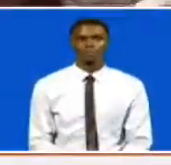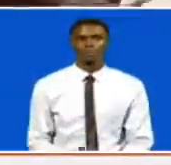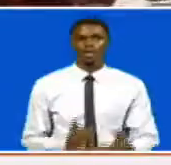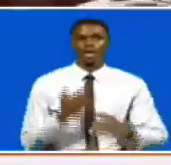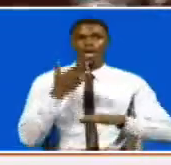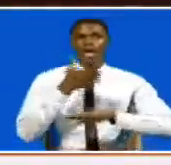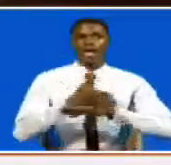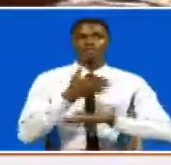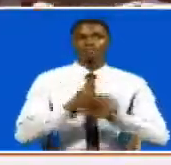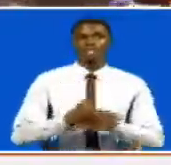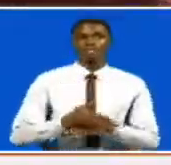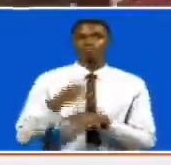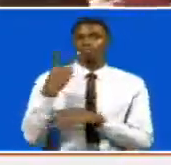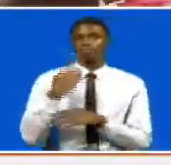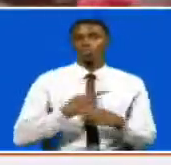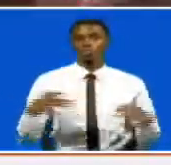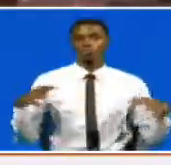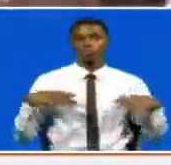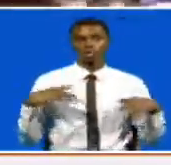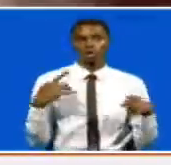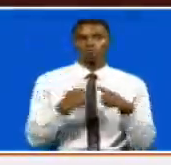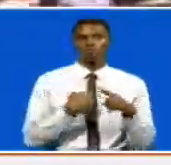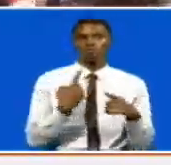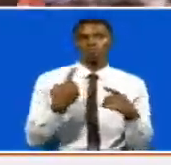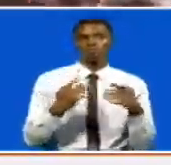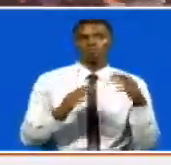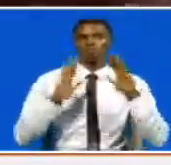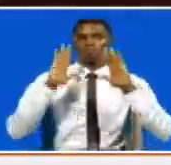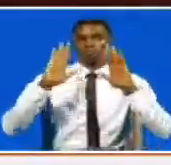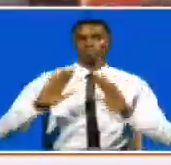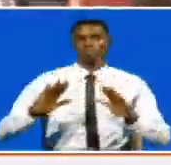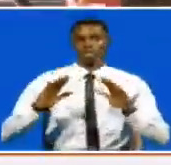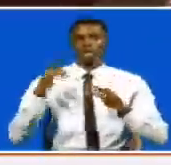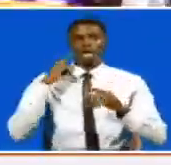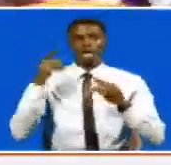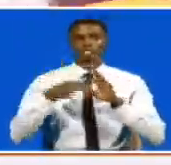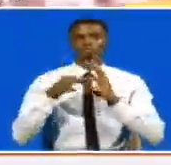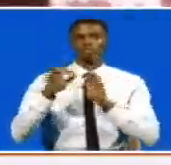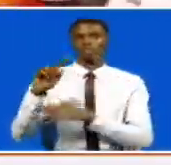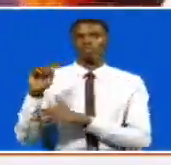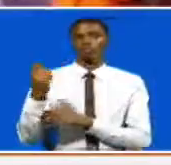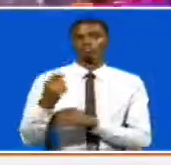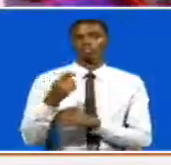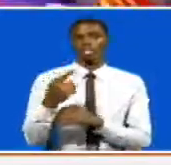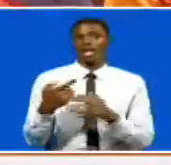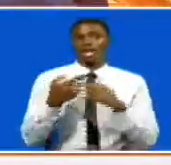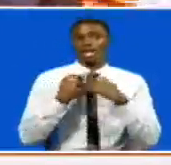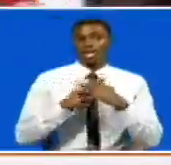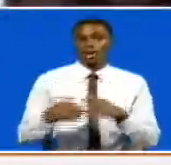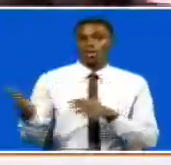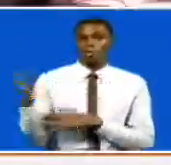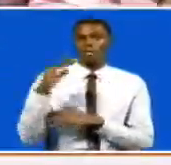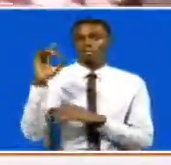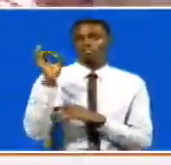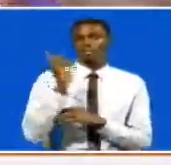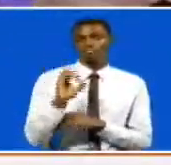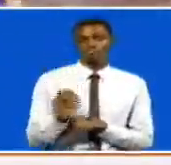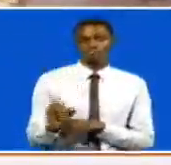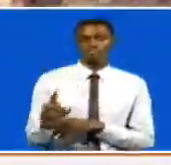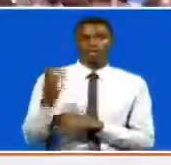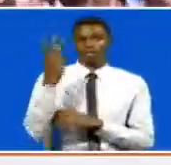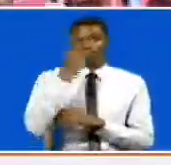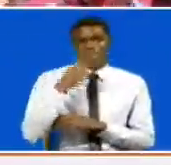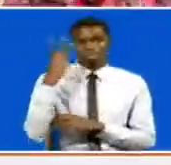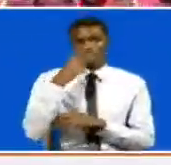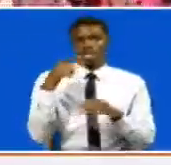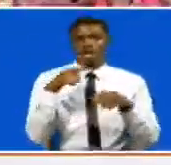After taking a two-week break from the capital, the Azimio la Umoja One Kenya caravan is set to return to the city Wednesday, this time